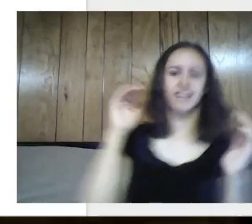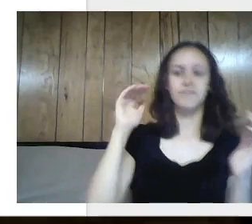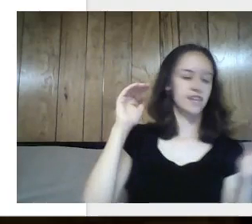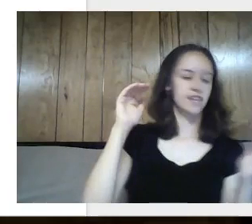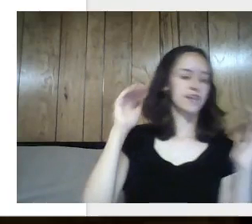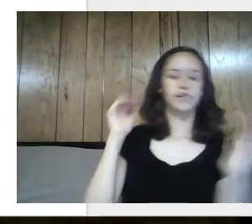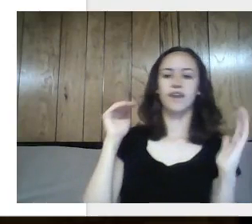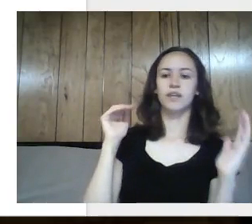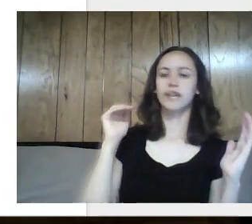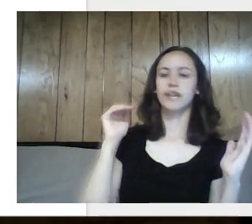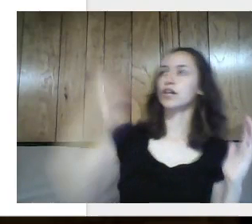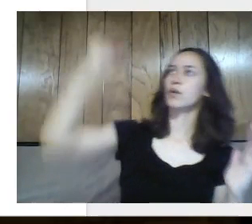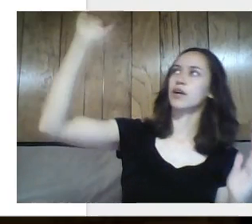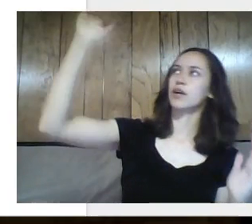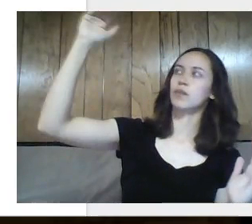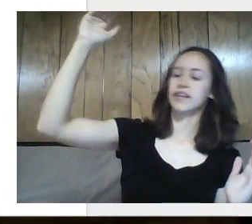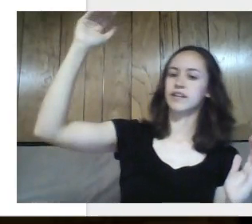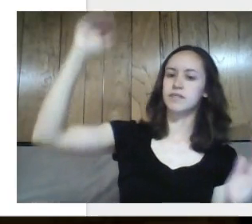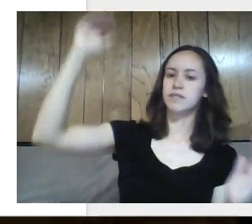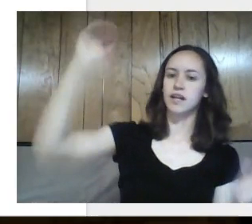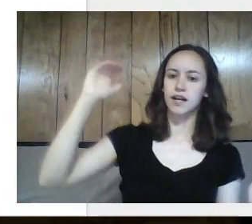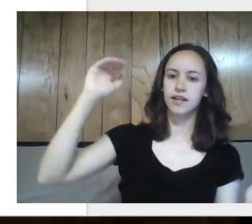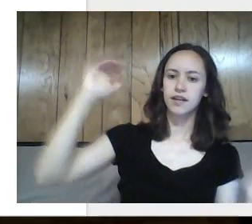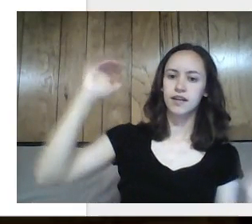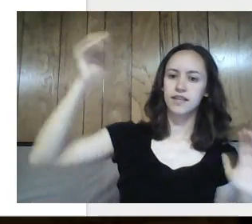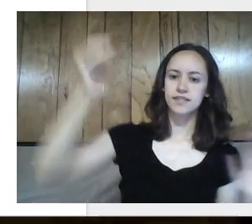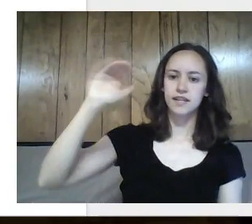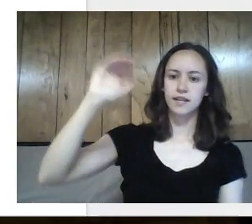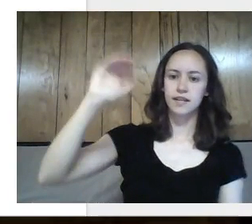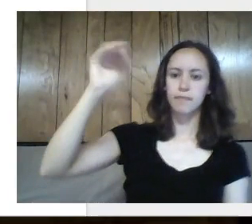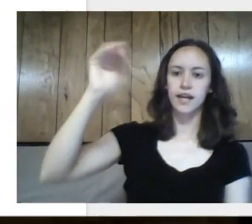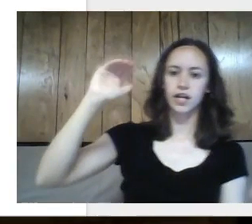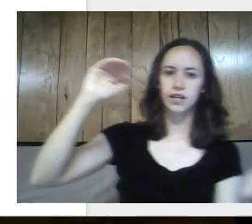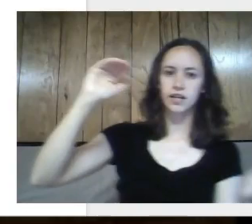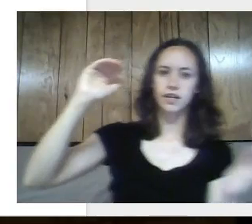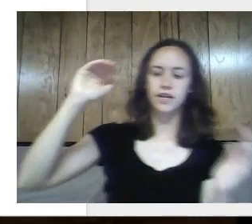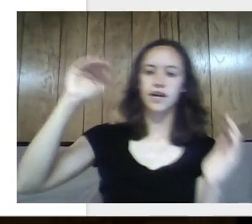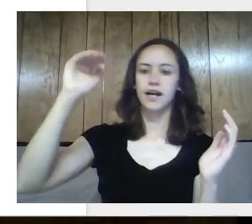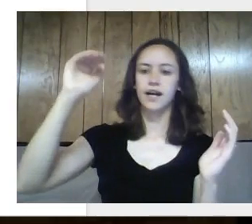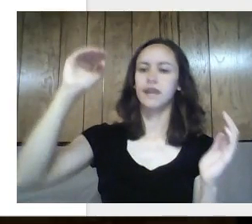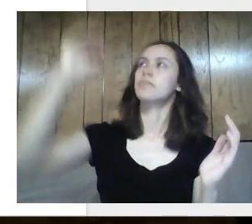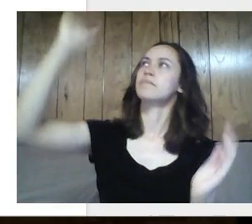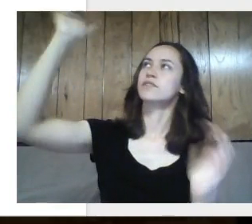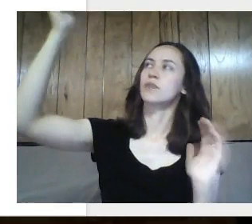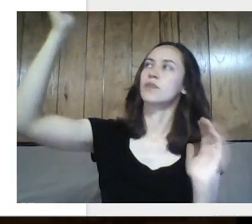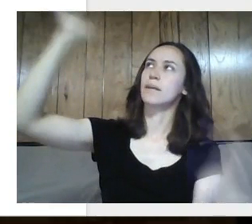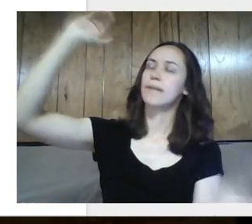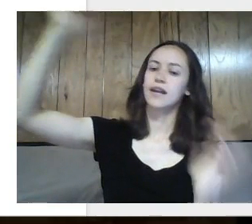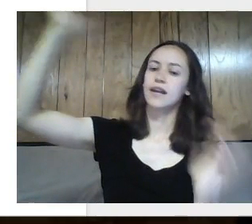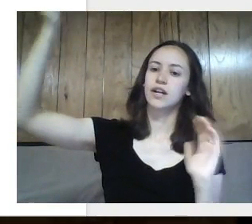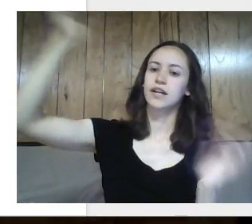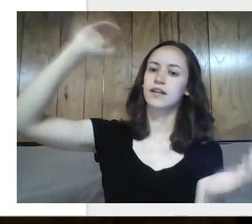screen here. So I have one hand lower and one hand up to God. That's the sign compare. So